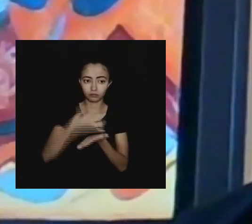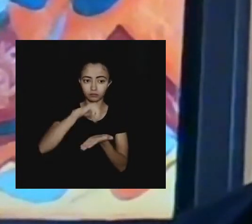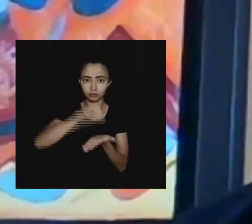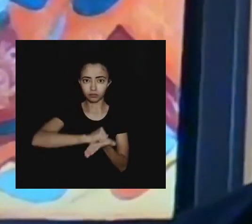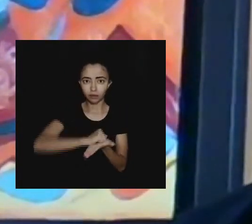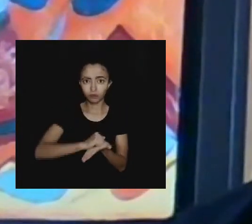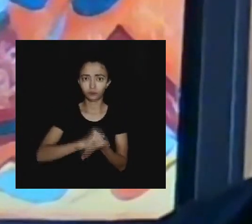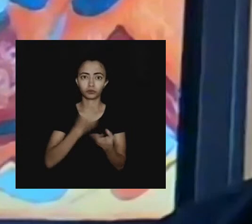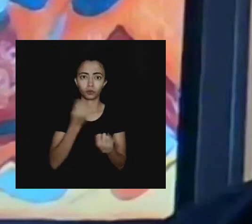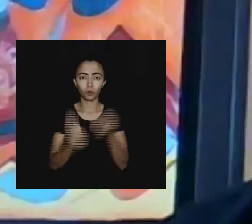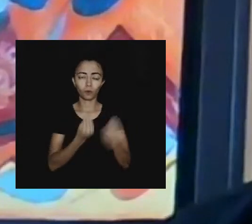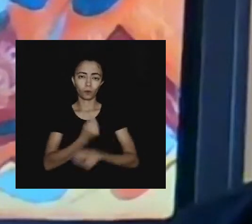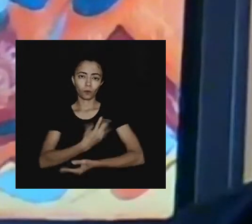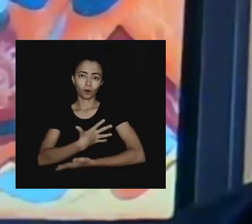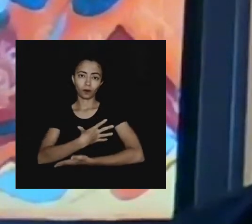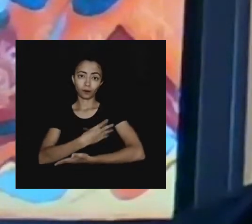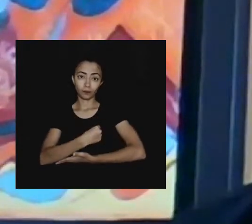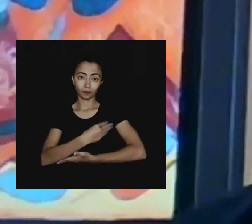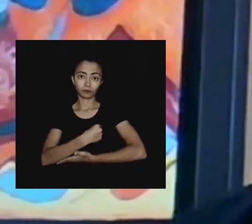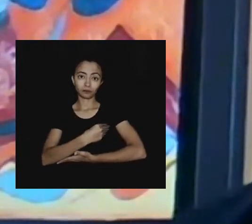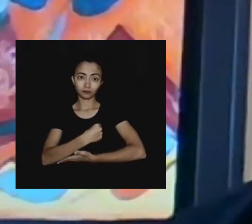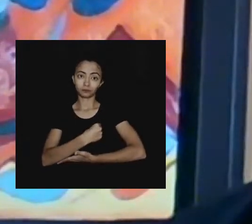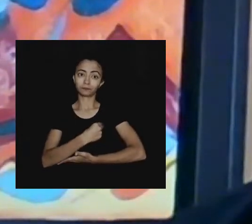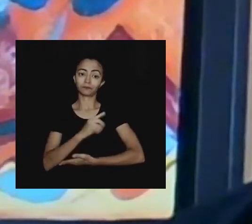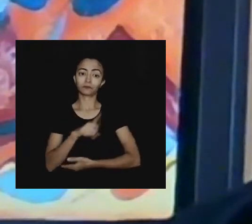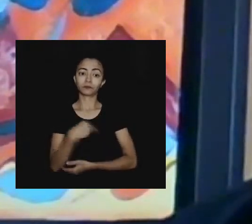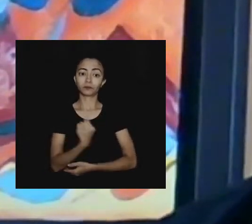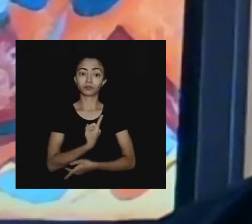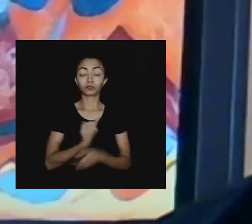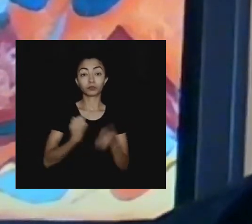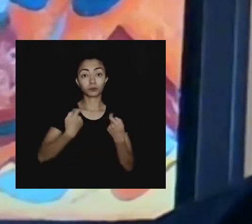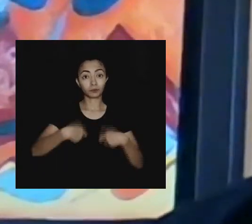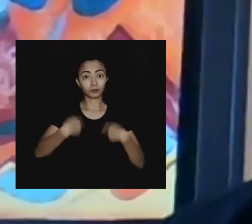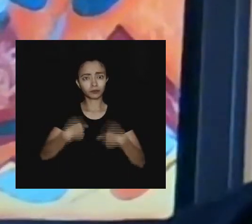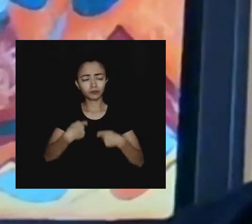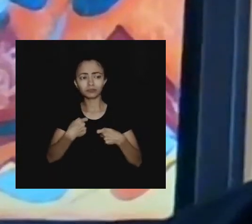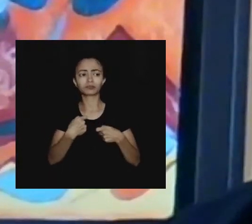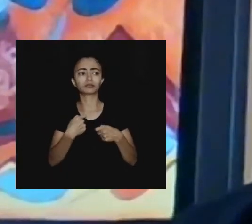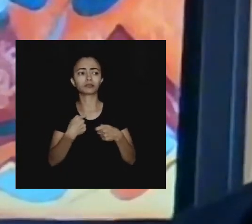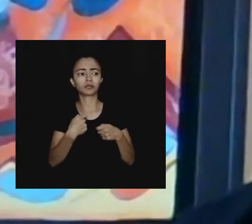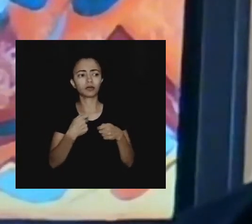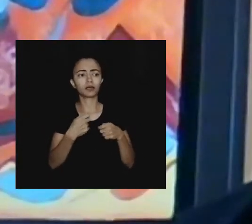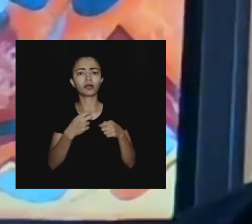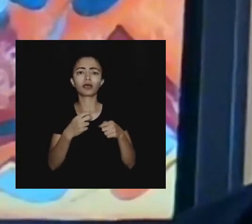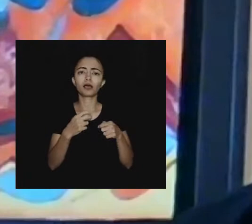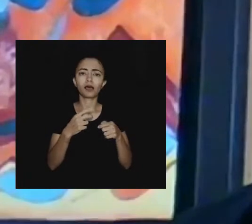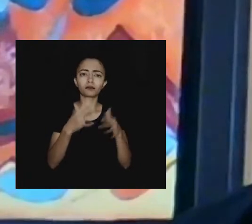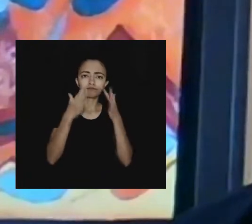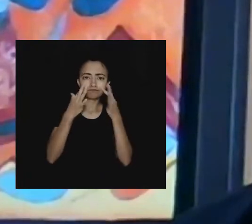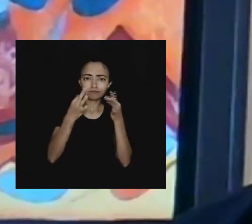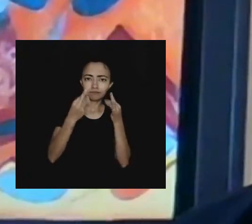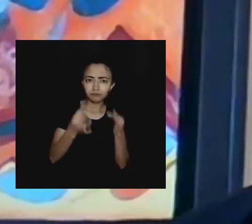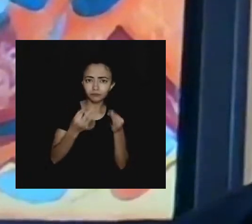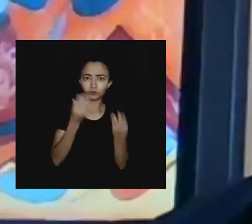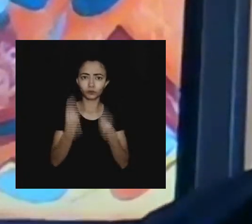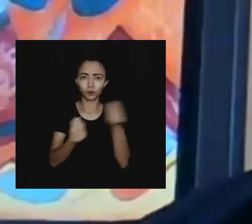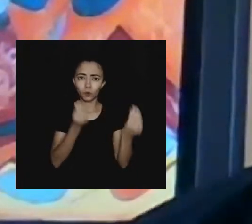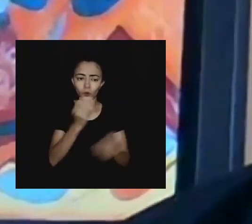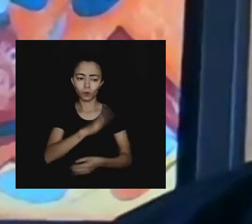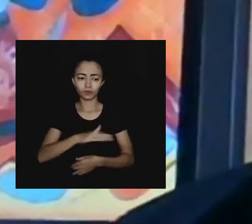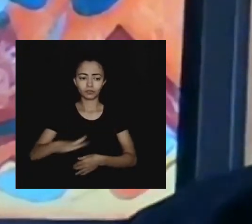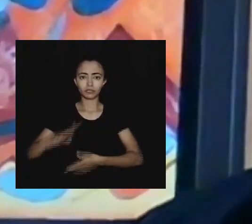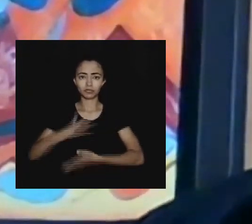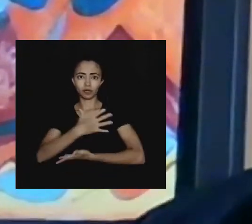the breastfeeding with the formulas. And then we started seeing that throughout the same 10 years